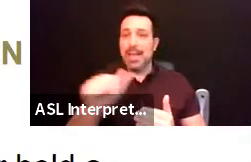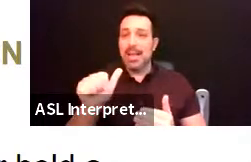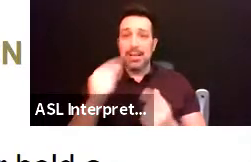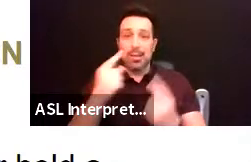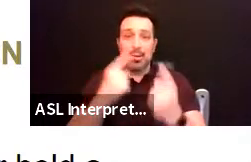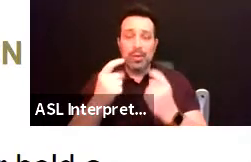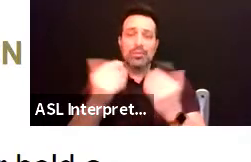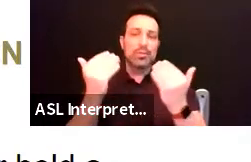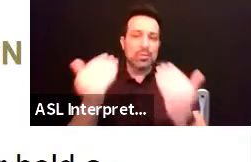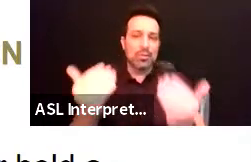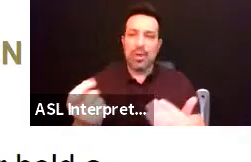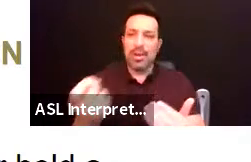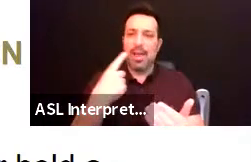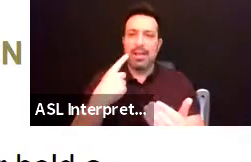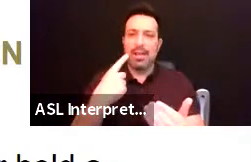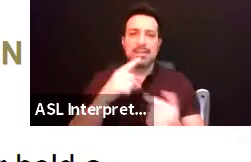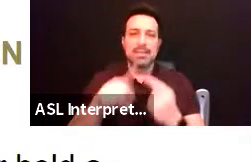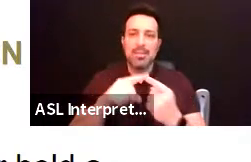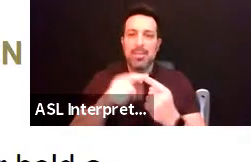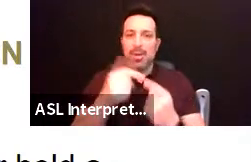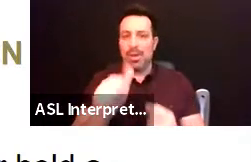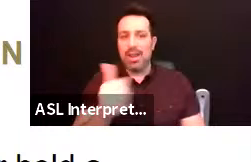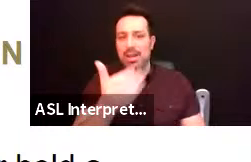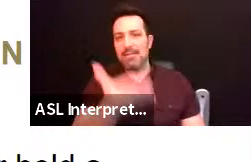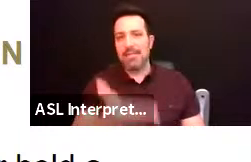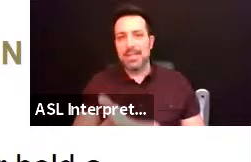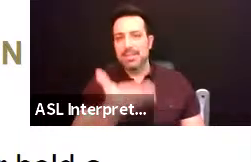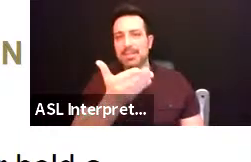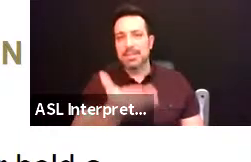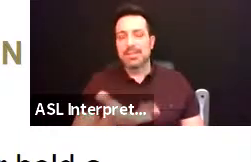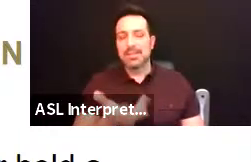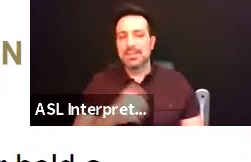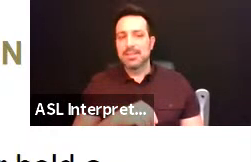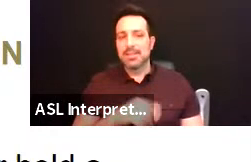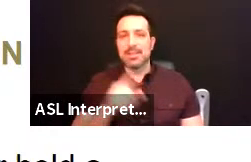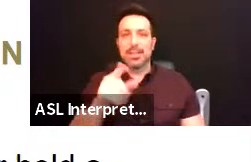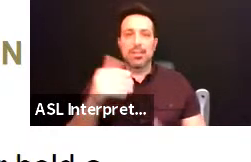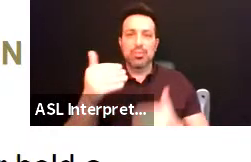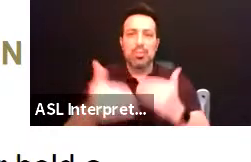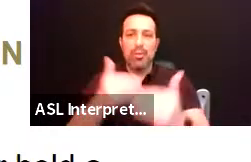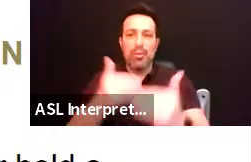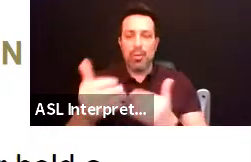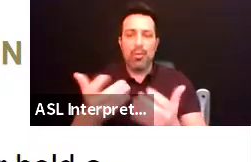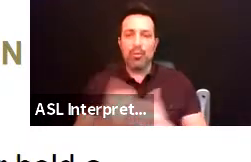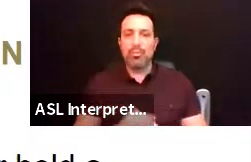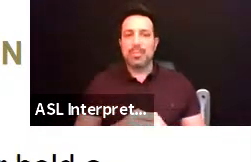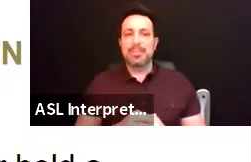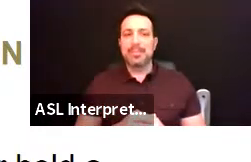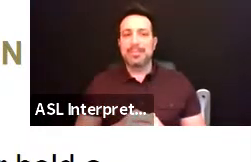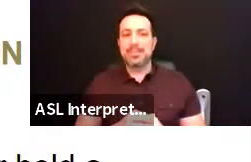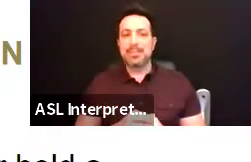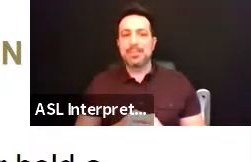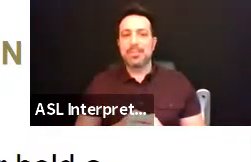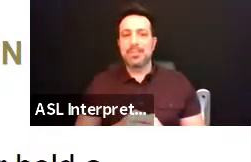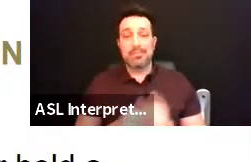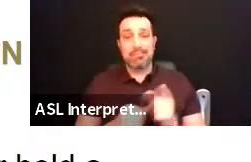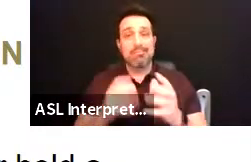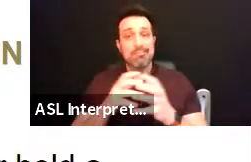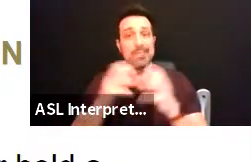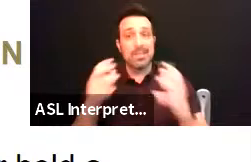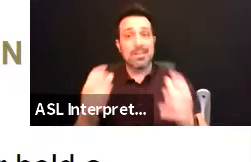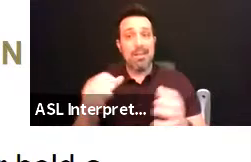ask about any of this as we move forward. And it is a lot,